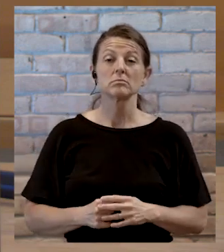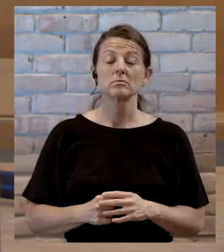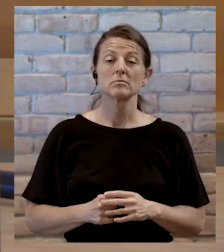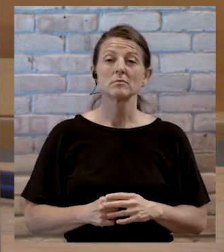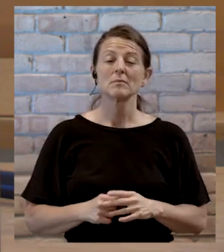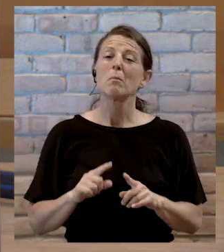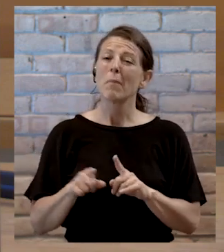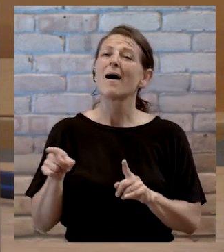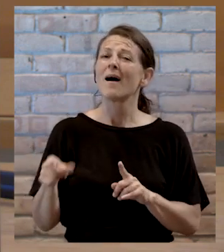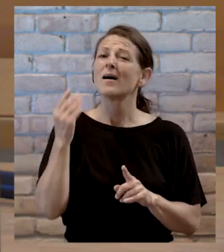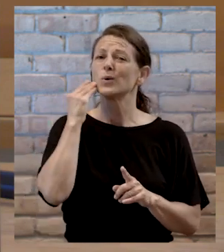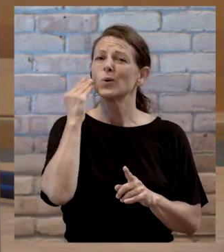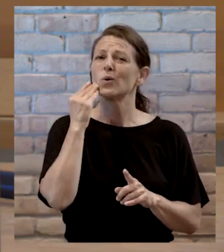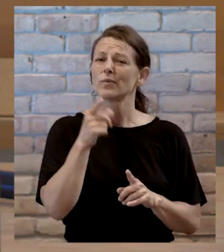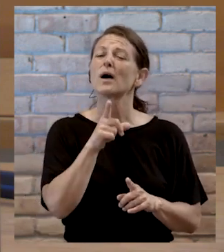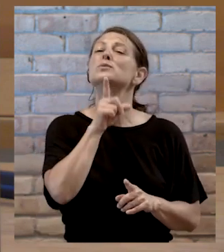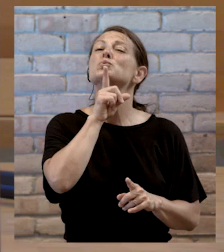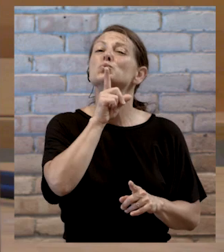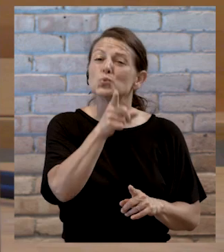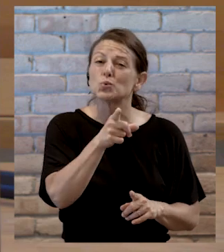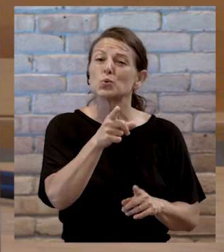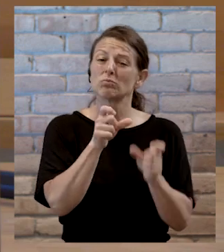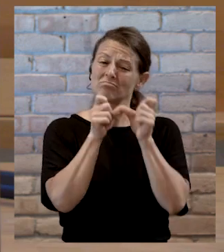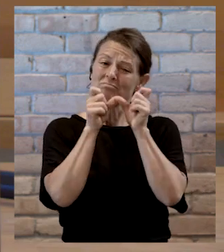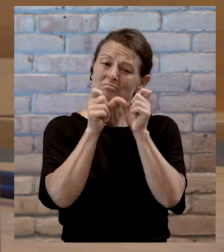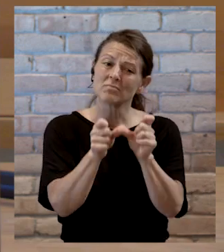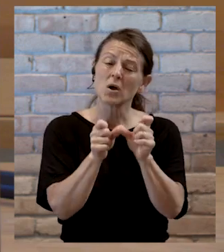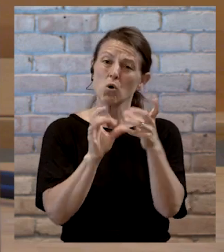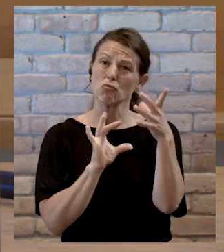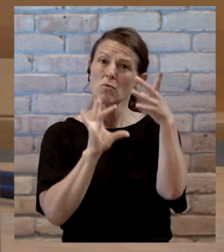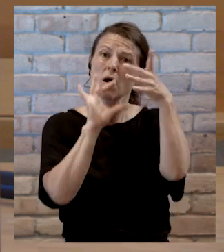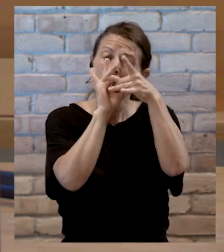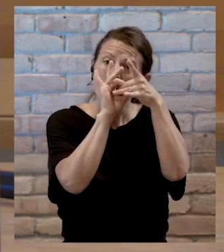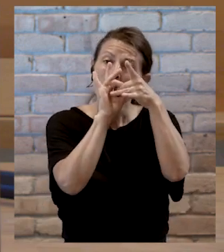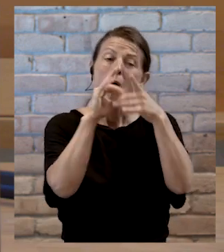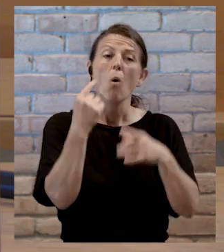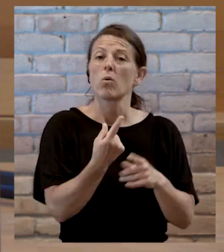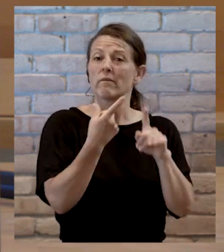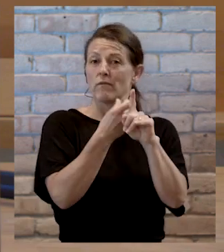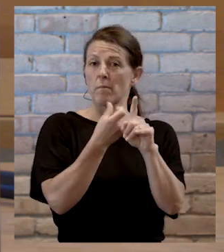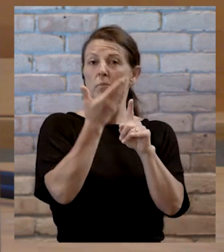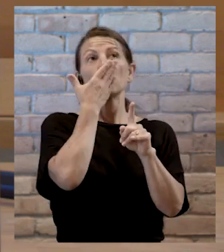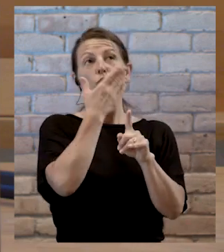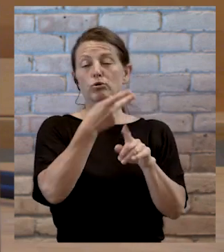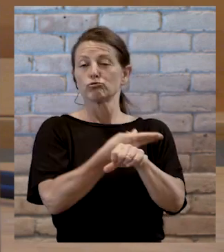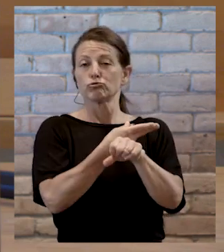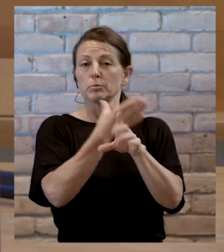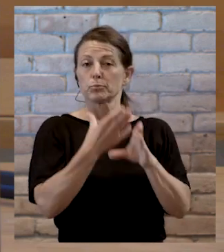that true and lasting reconciliation only comes from the Good Shepherd,